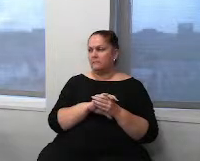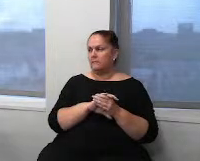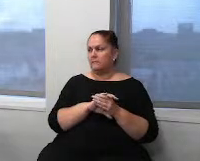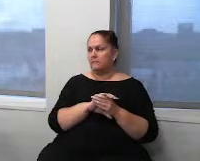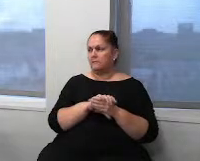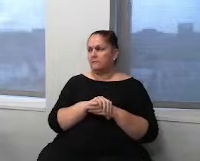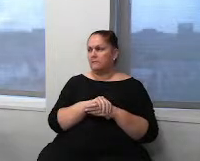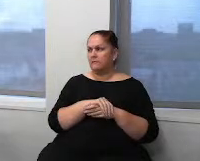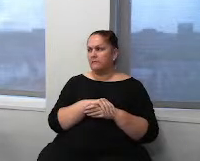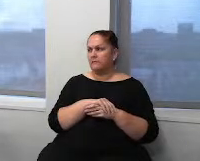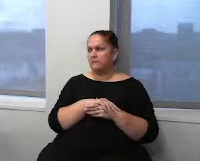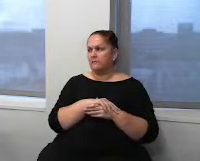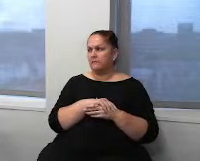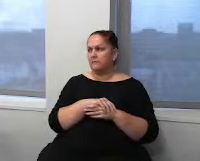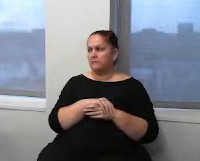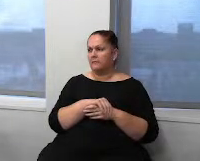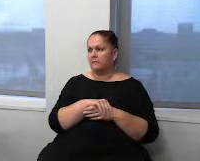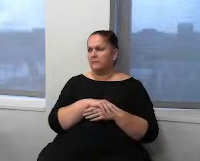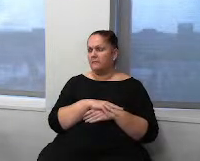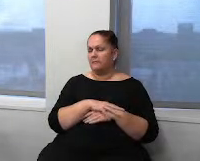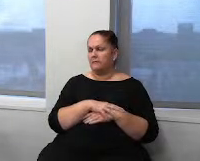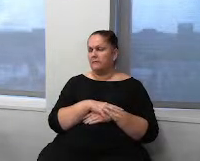79,733 with $334.